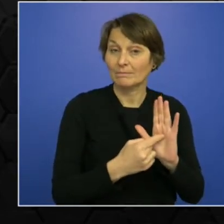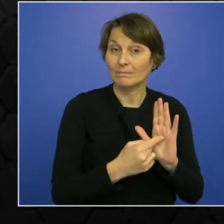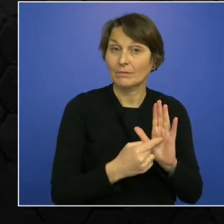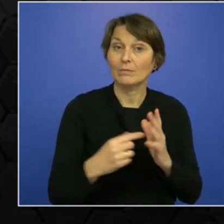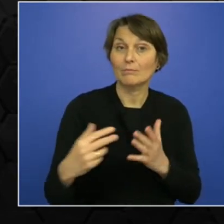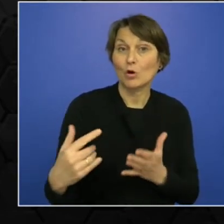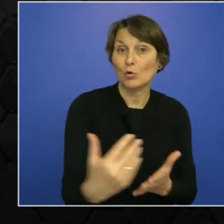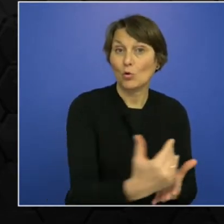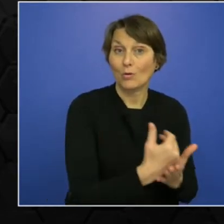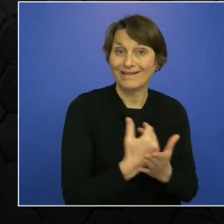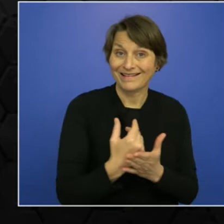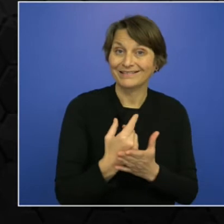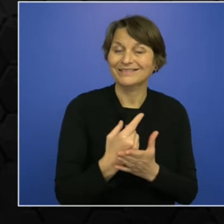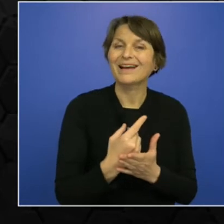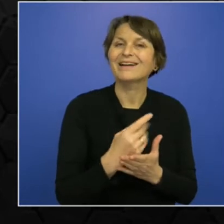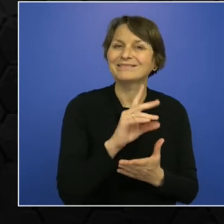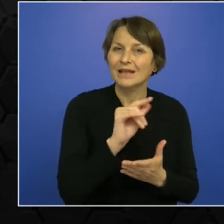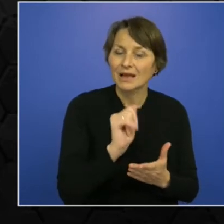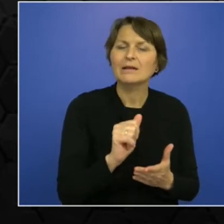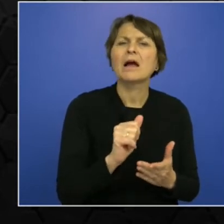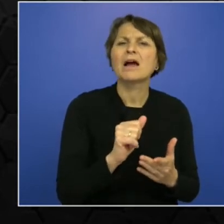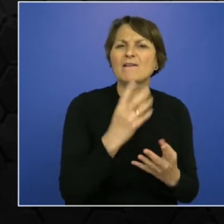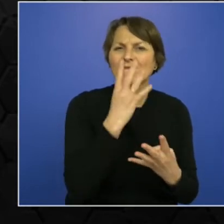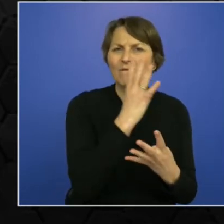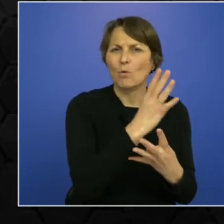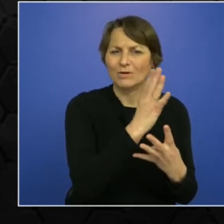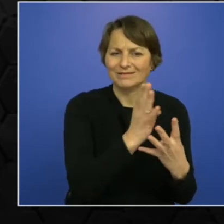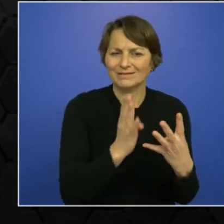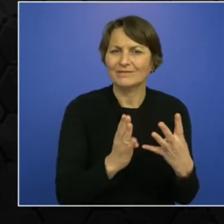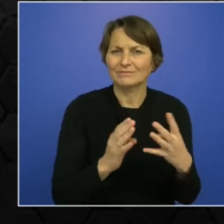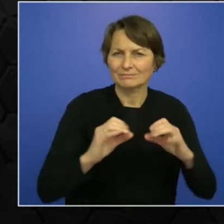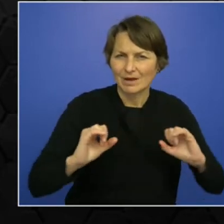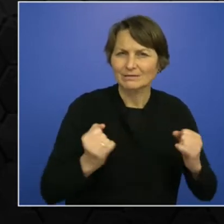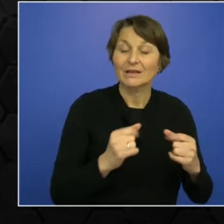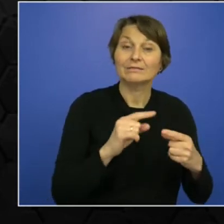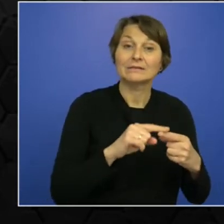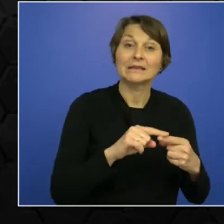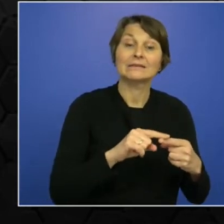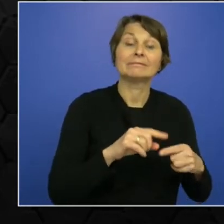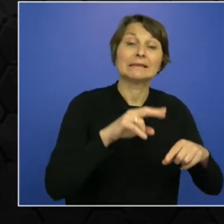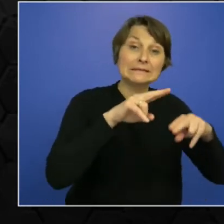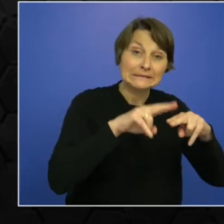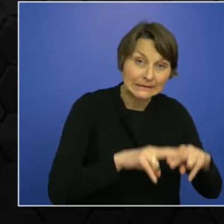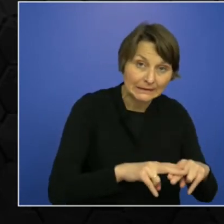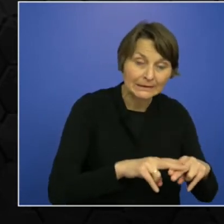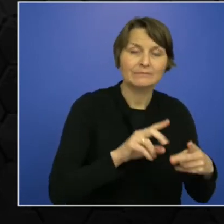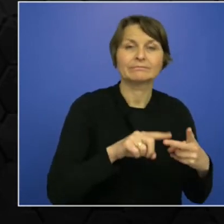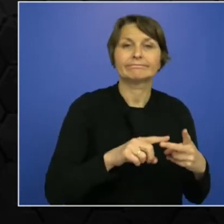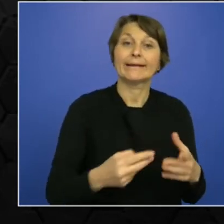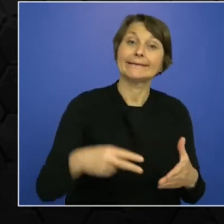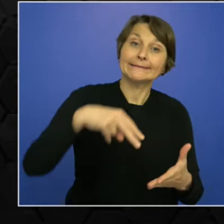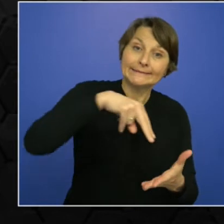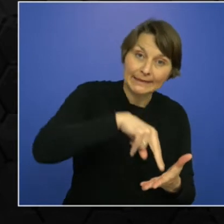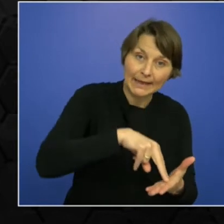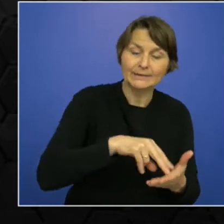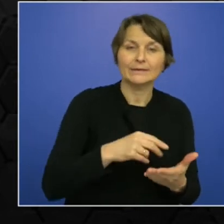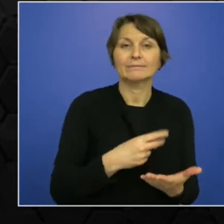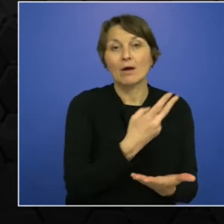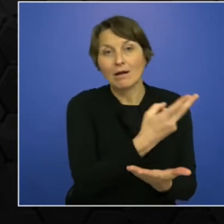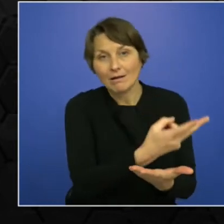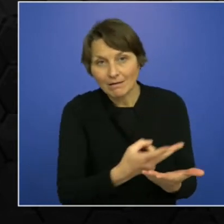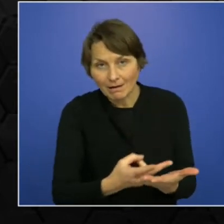activities. That is sitting, standing, lying down, and walking. So for example, I put the sensor on my